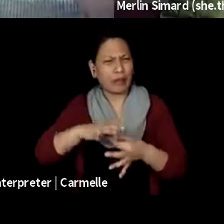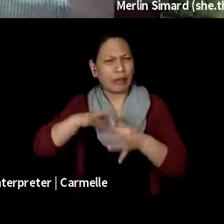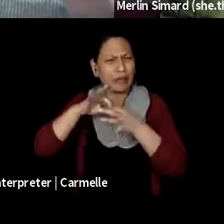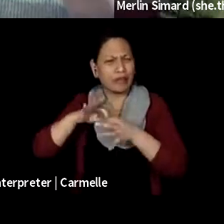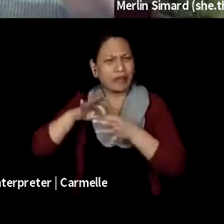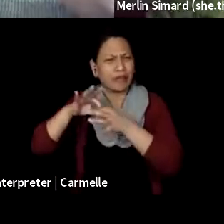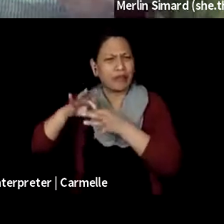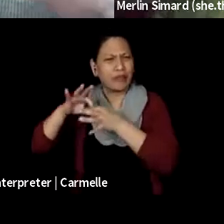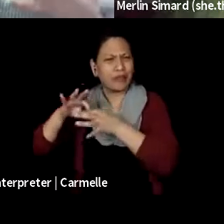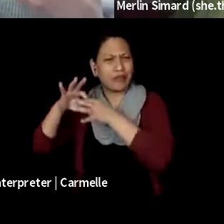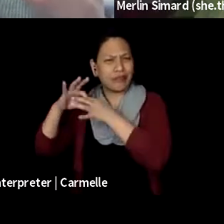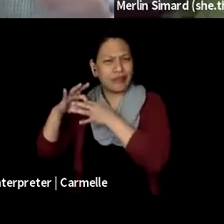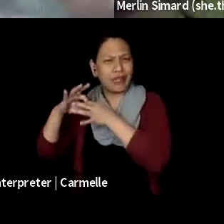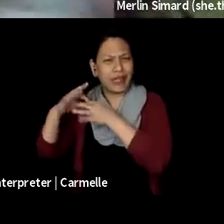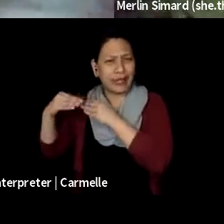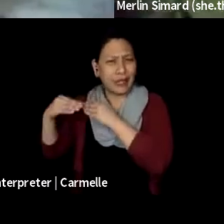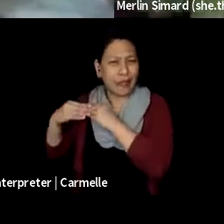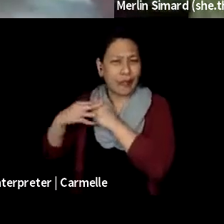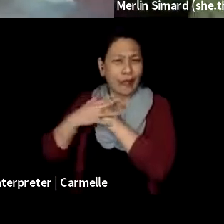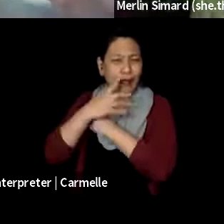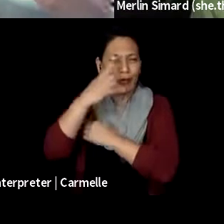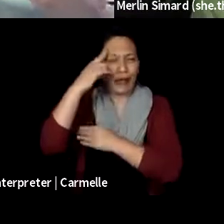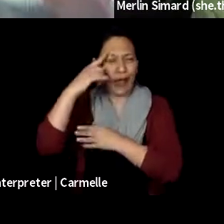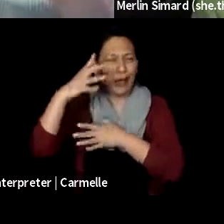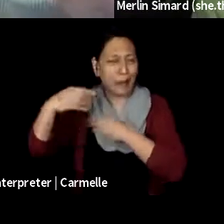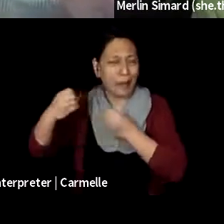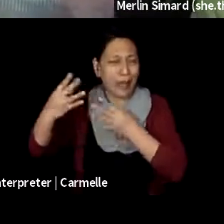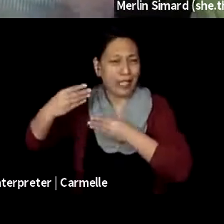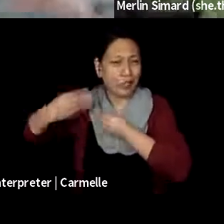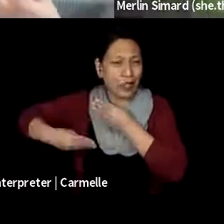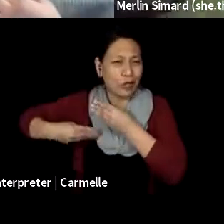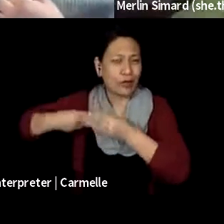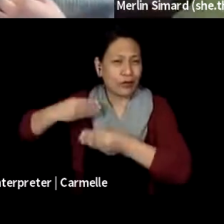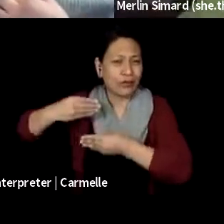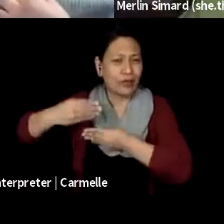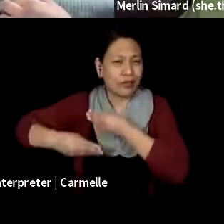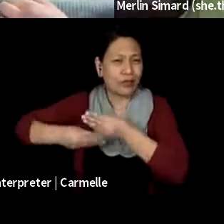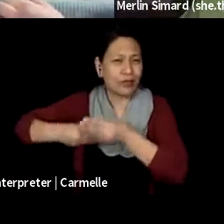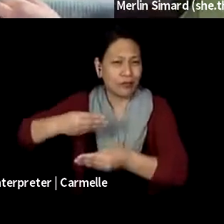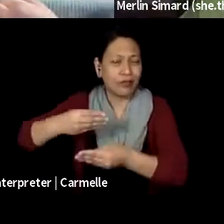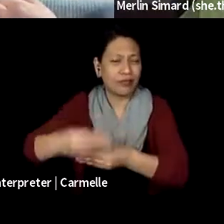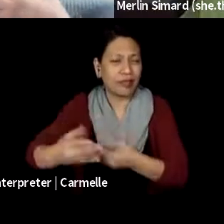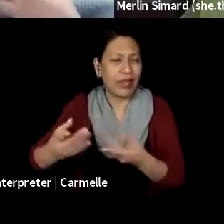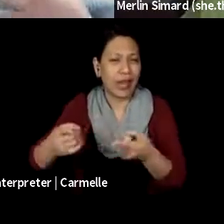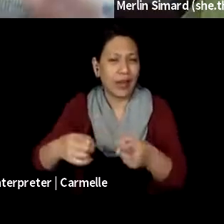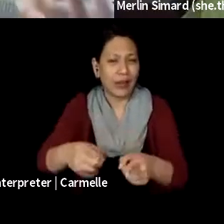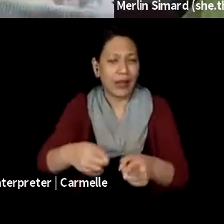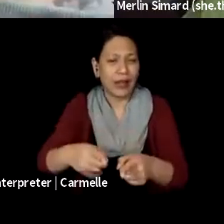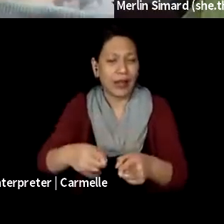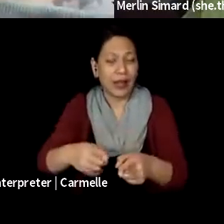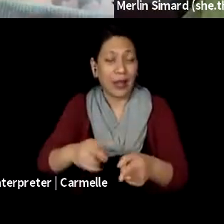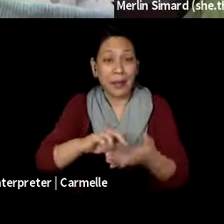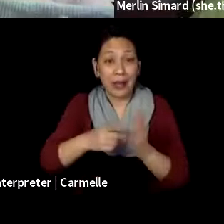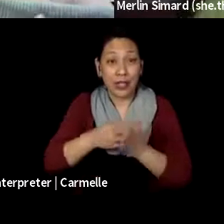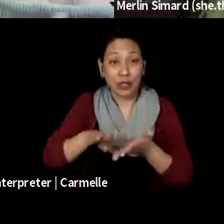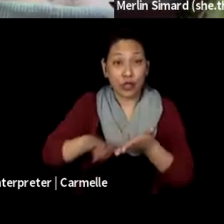our brains are so colonized in so many ways. And so for me, I don't think of that as an excuse. I think of that as a